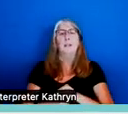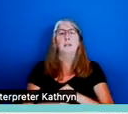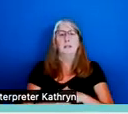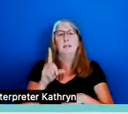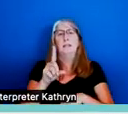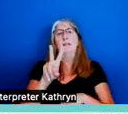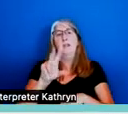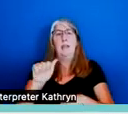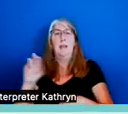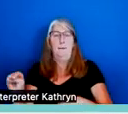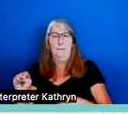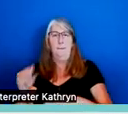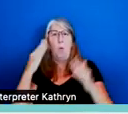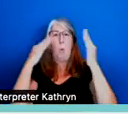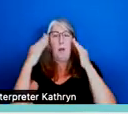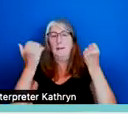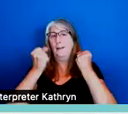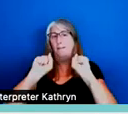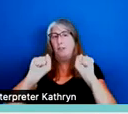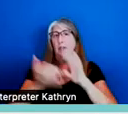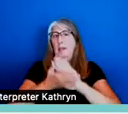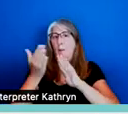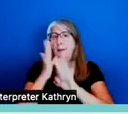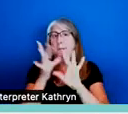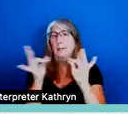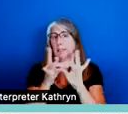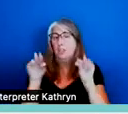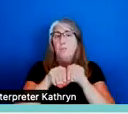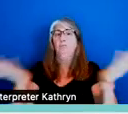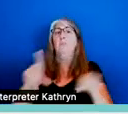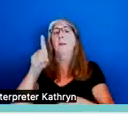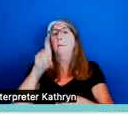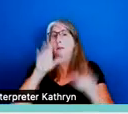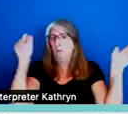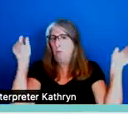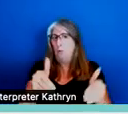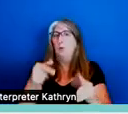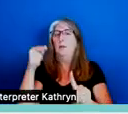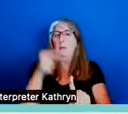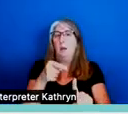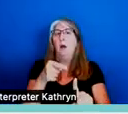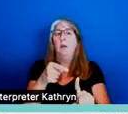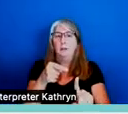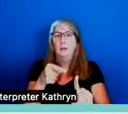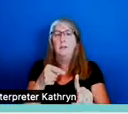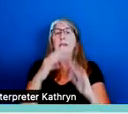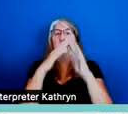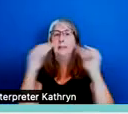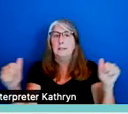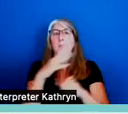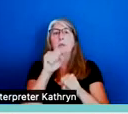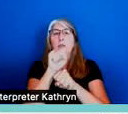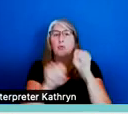DVAM awareness efforts, campaigns, and messages must also focus on dismantling systems and structures